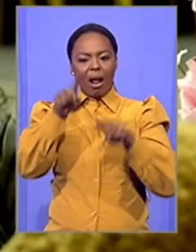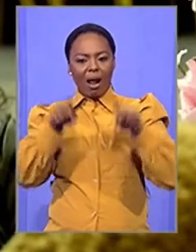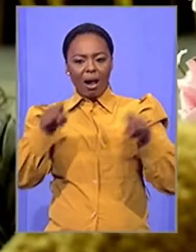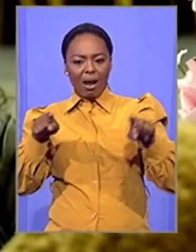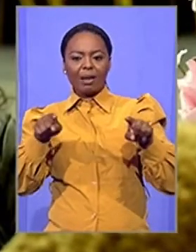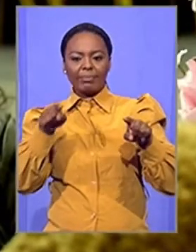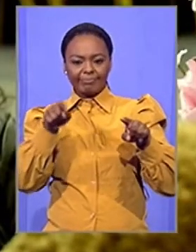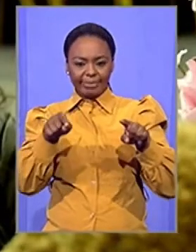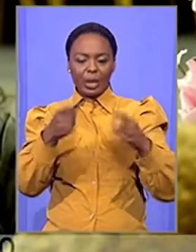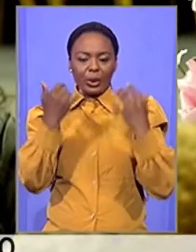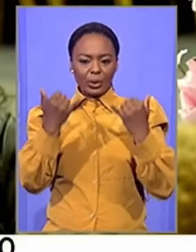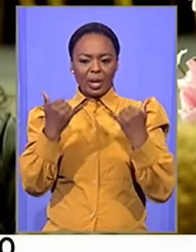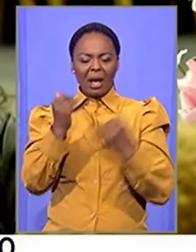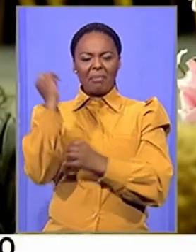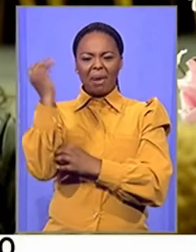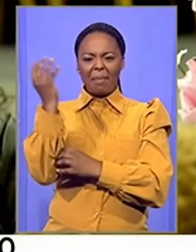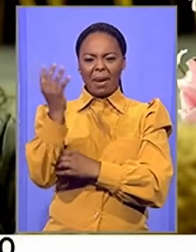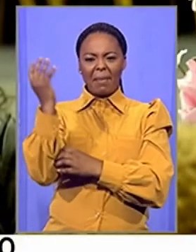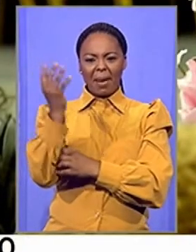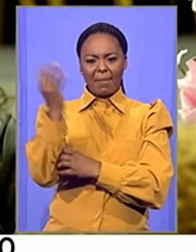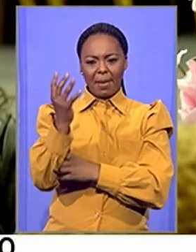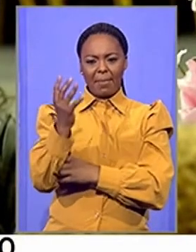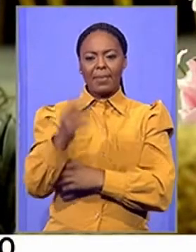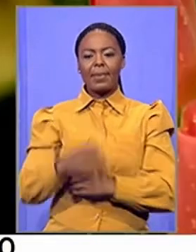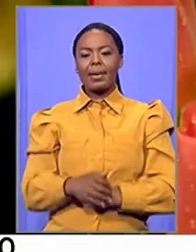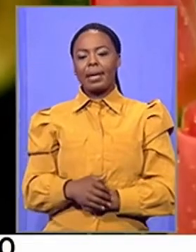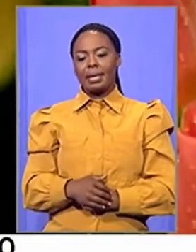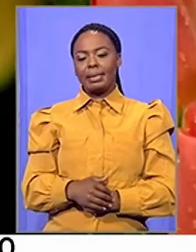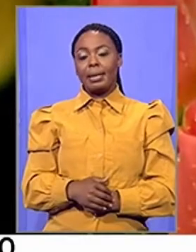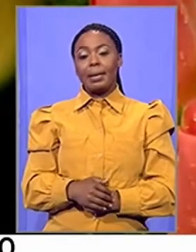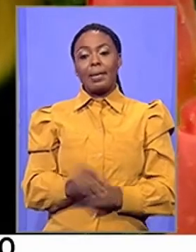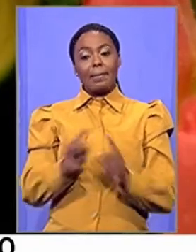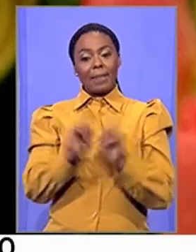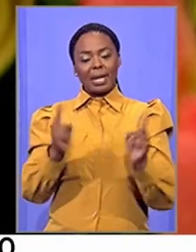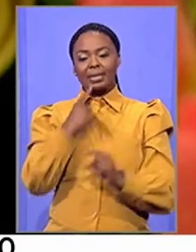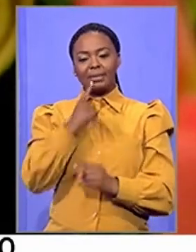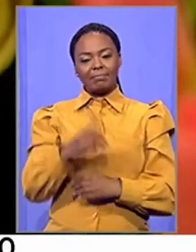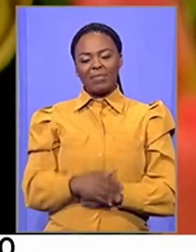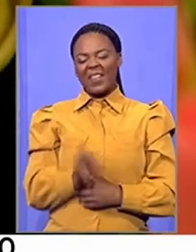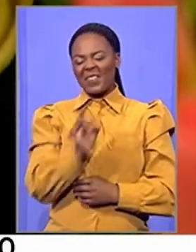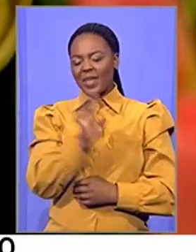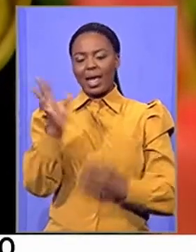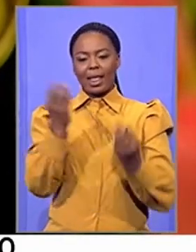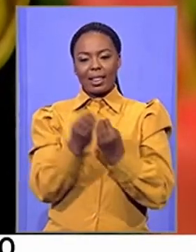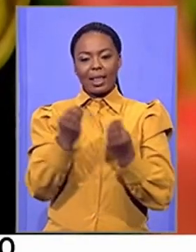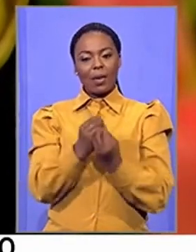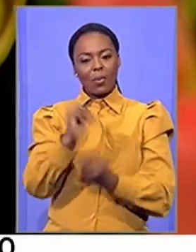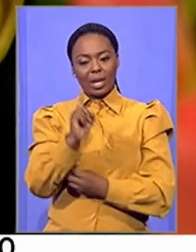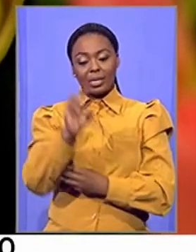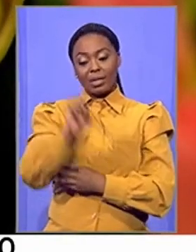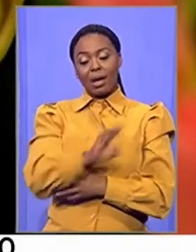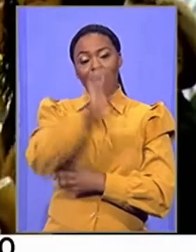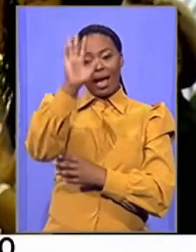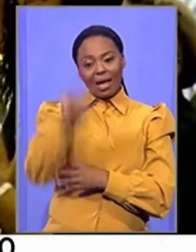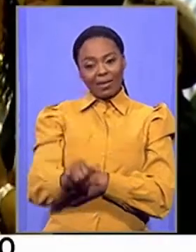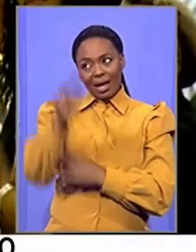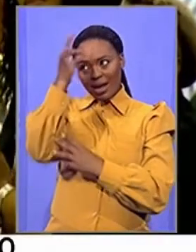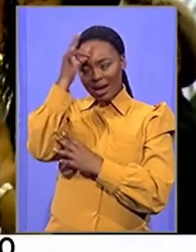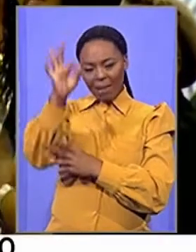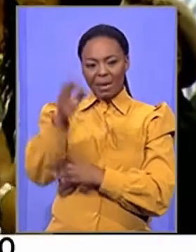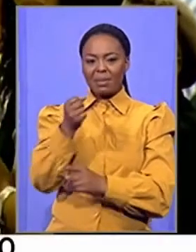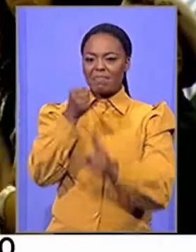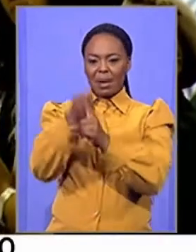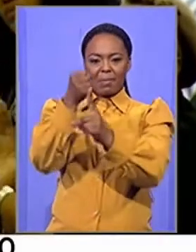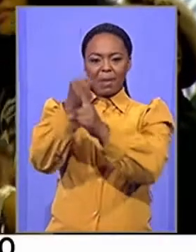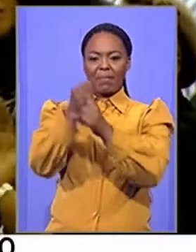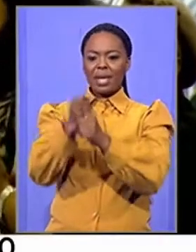le letsatsi. Empa ntho e nngwe fela eo ba dumellanang ka yona ke hore mmuso wa Afrika Borwa ha o etse ho